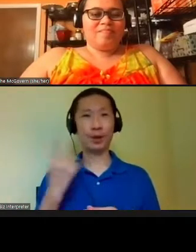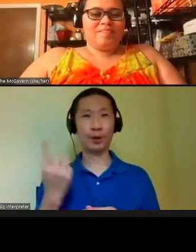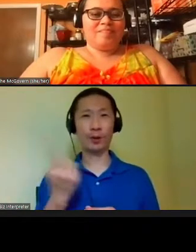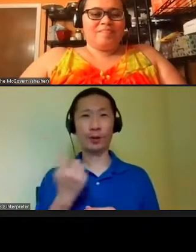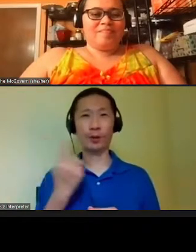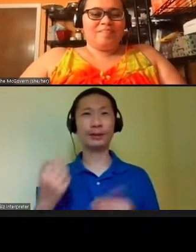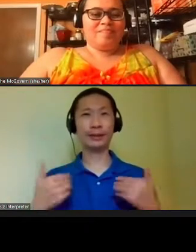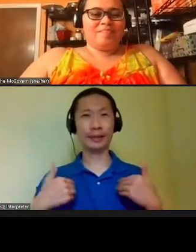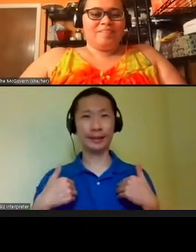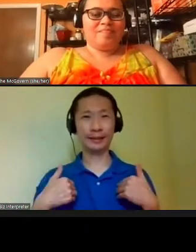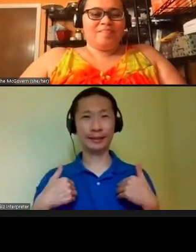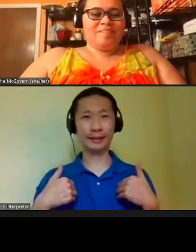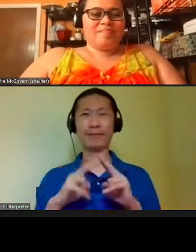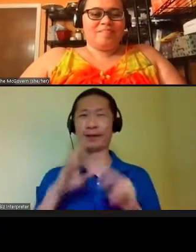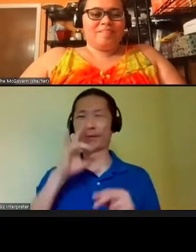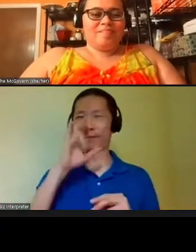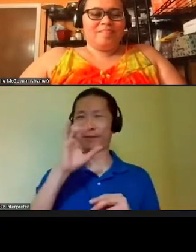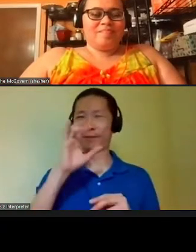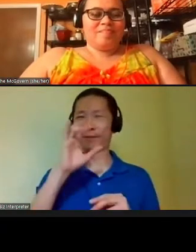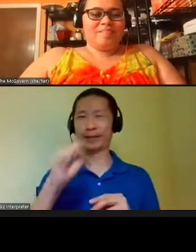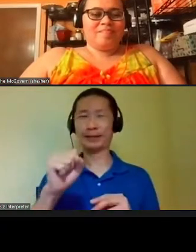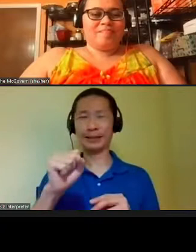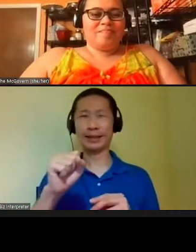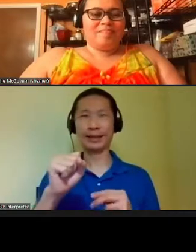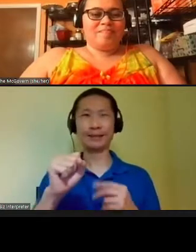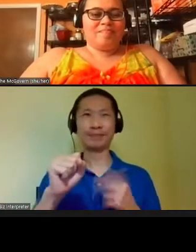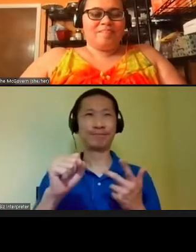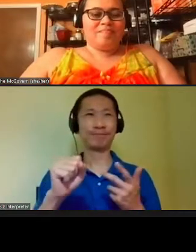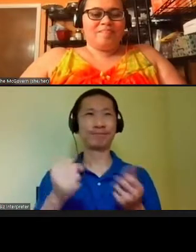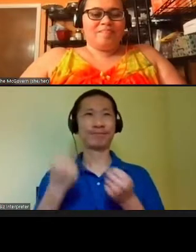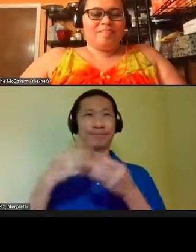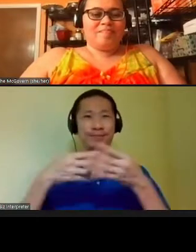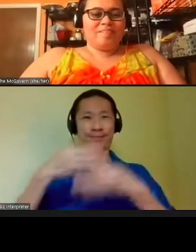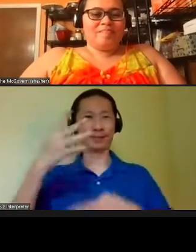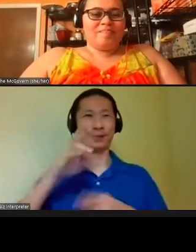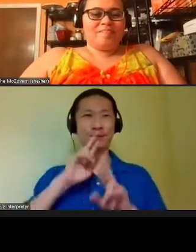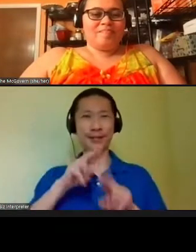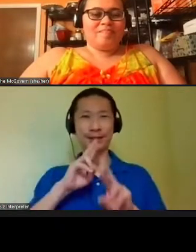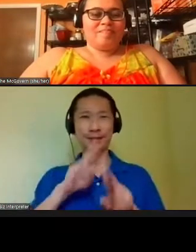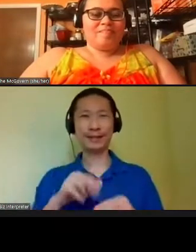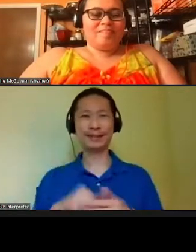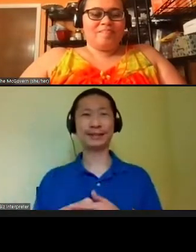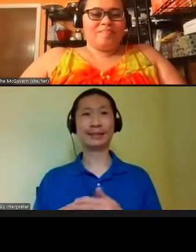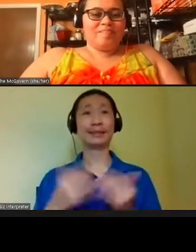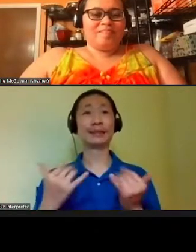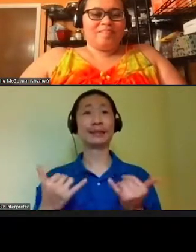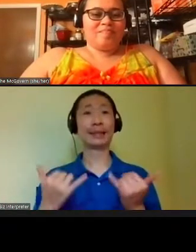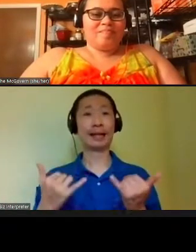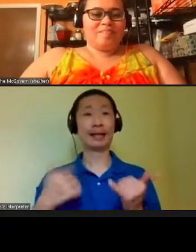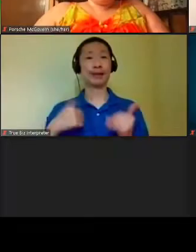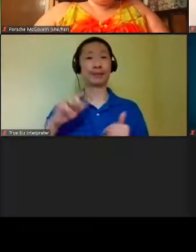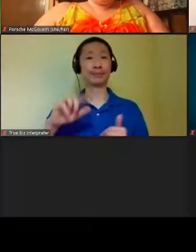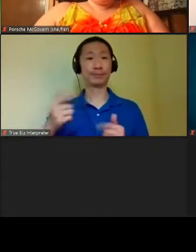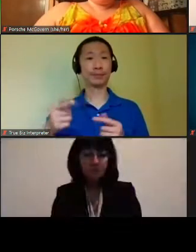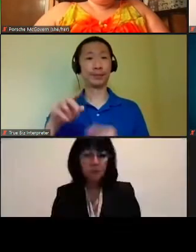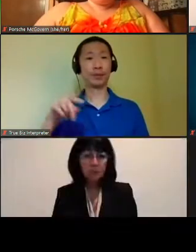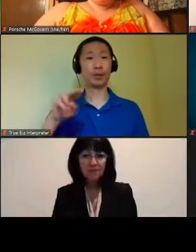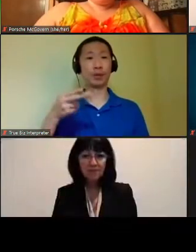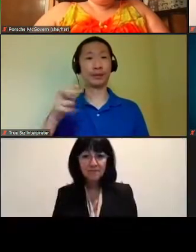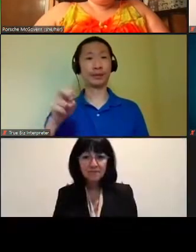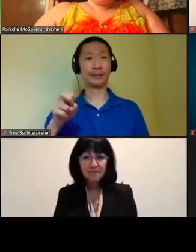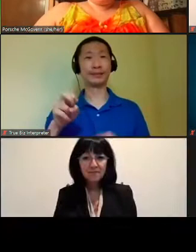a very fascinating number of responses. And with that, over to you, Portia.